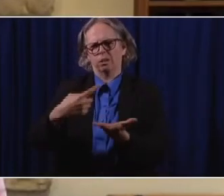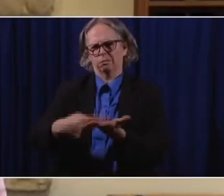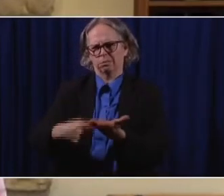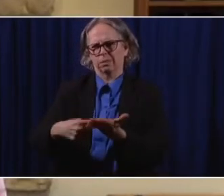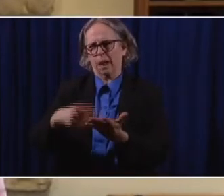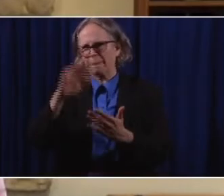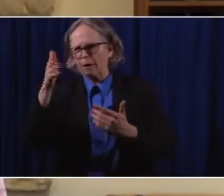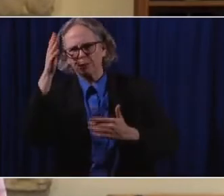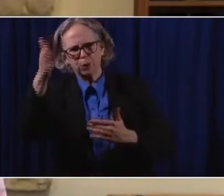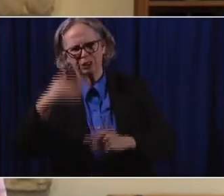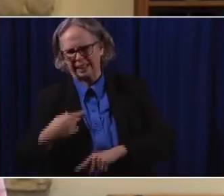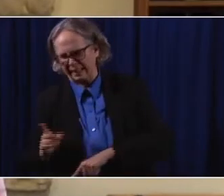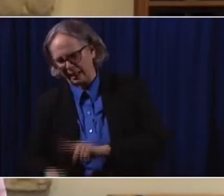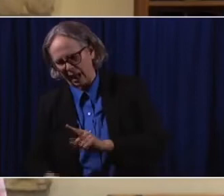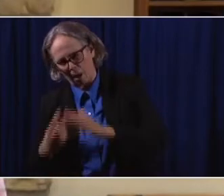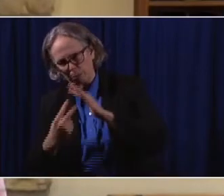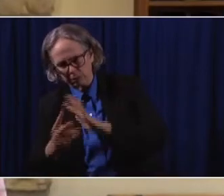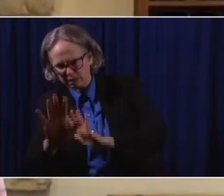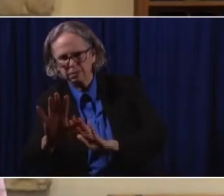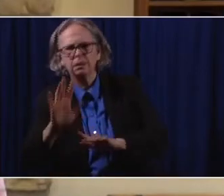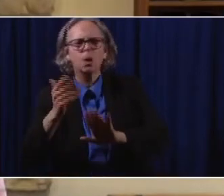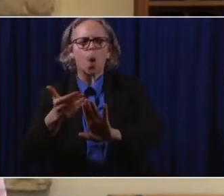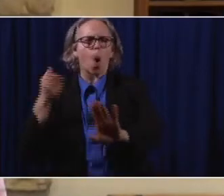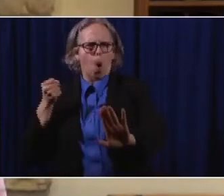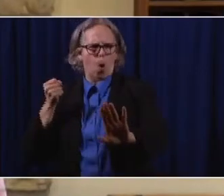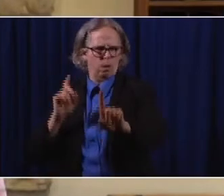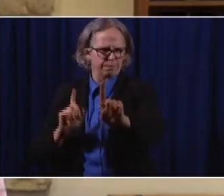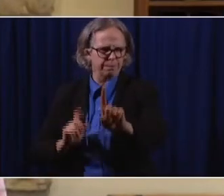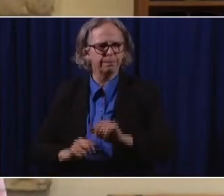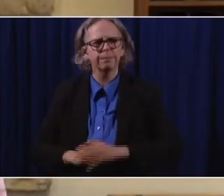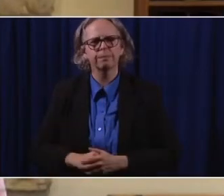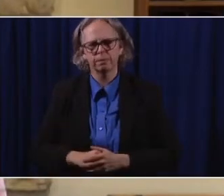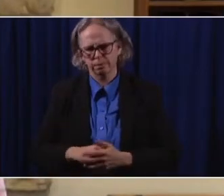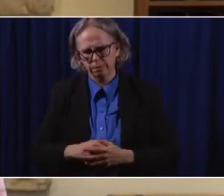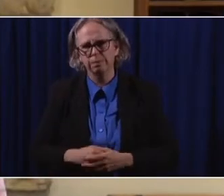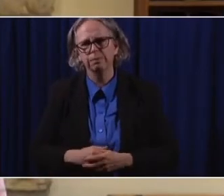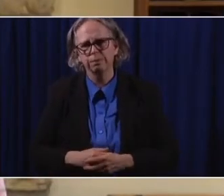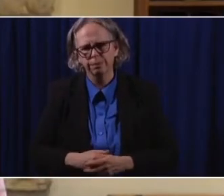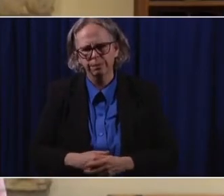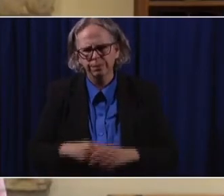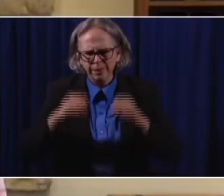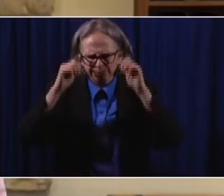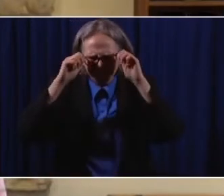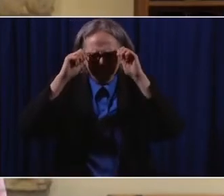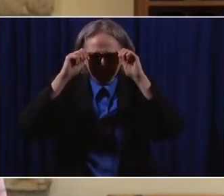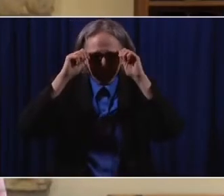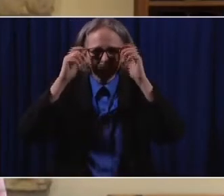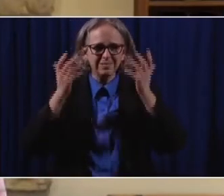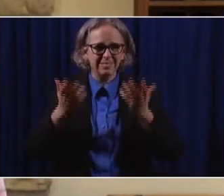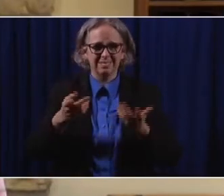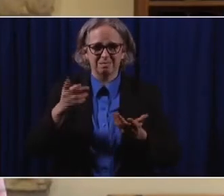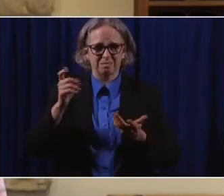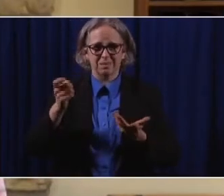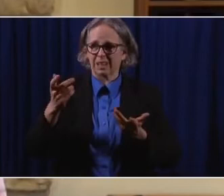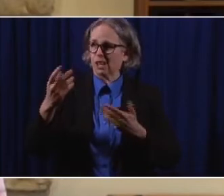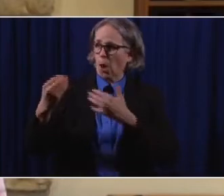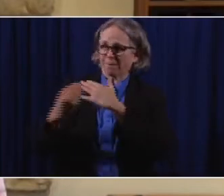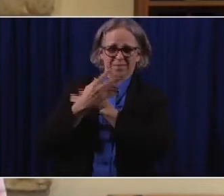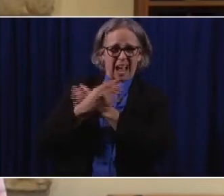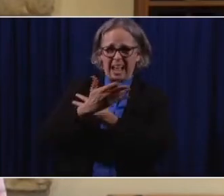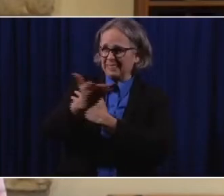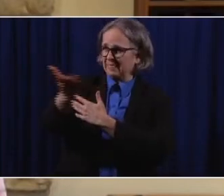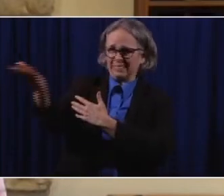but I'll base this on what the experts tell me and people I talk to. I spent all day yesterday on the phone talking